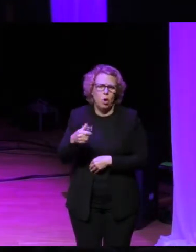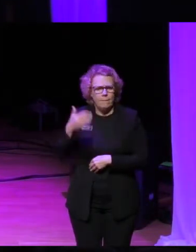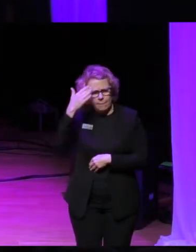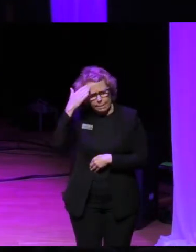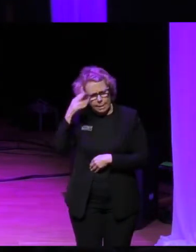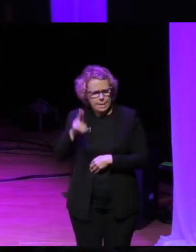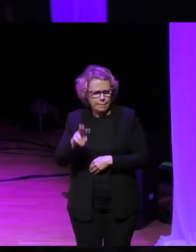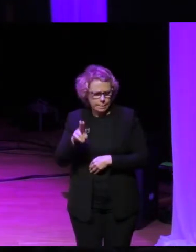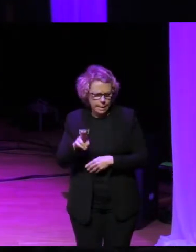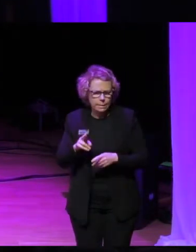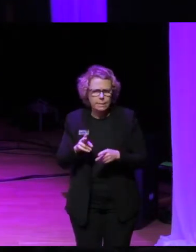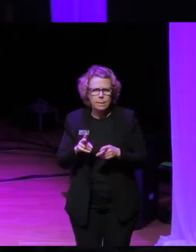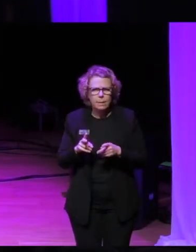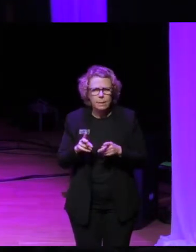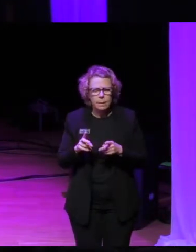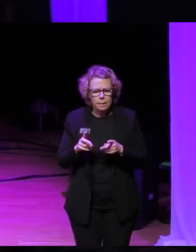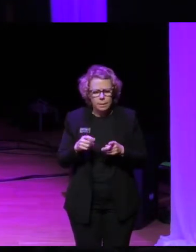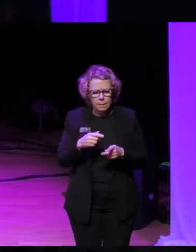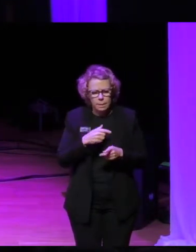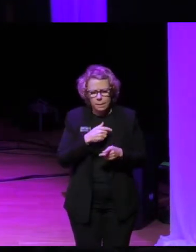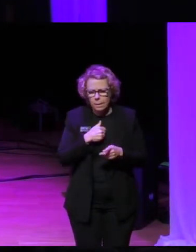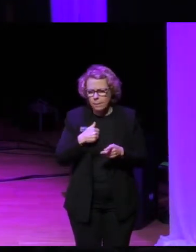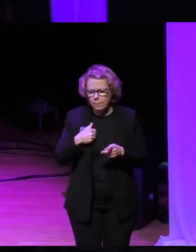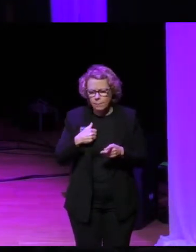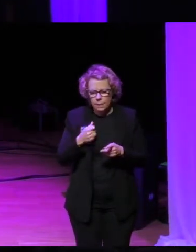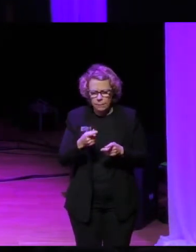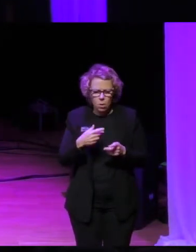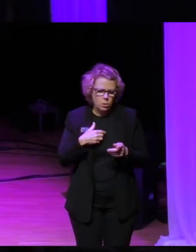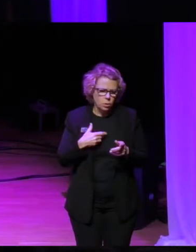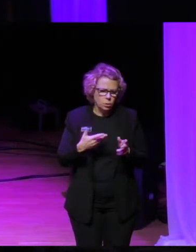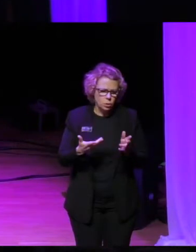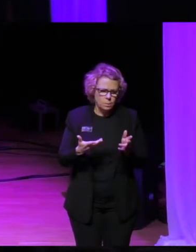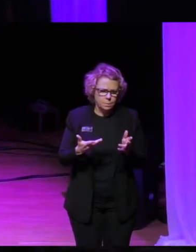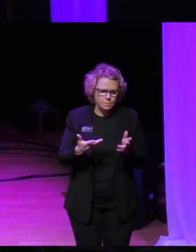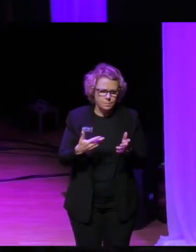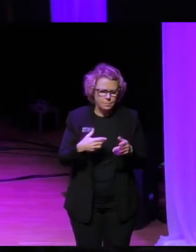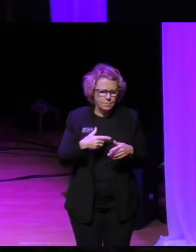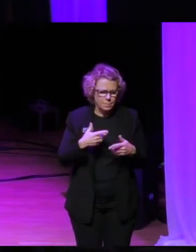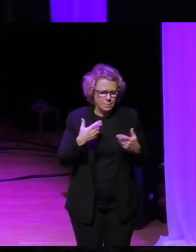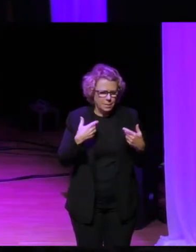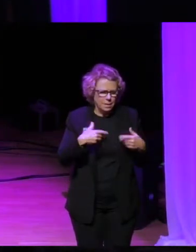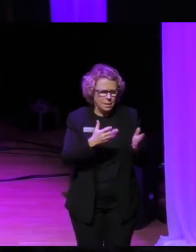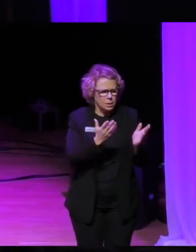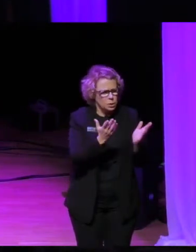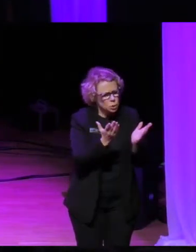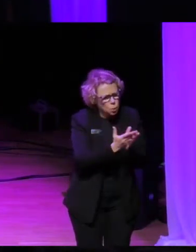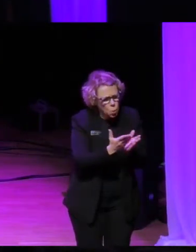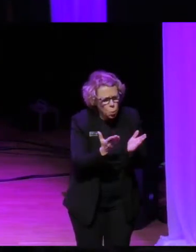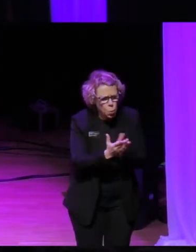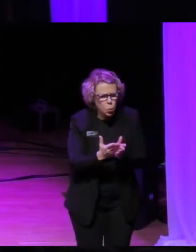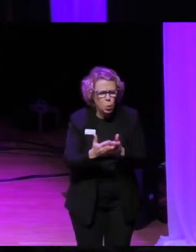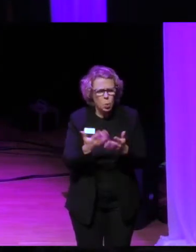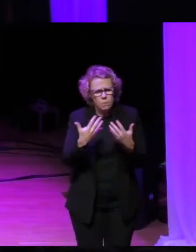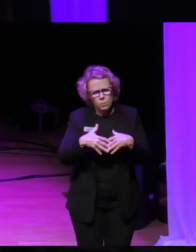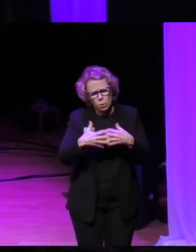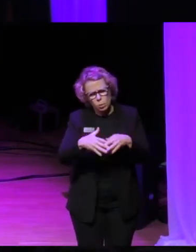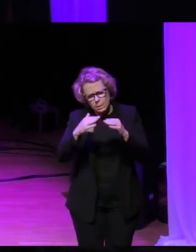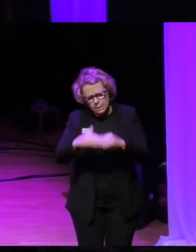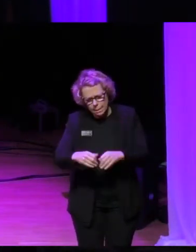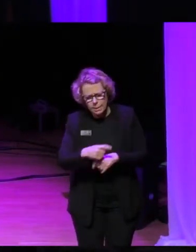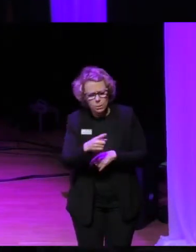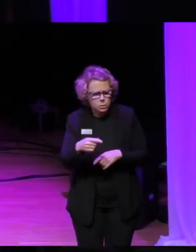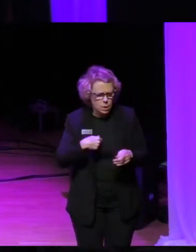that there are plans for cutting benefits for public schools, cutting back on support for people with disabilities and so forth. And